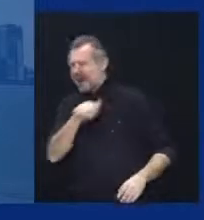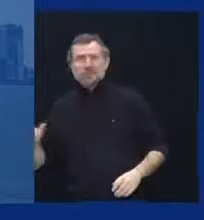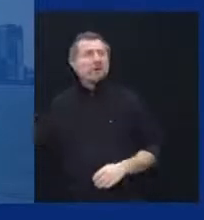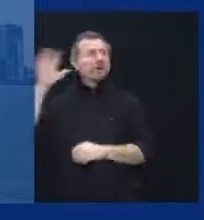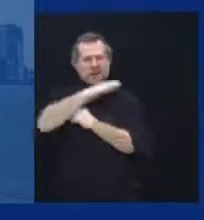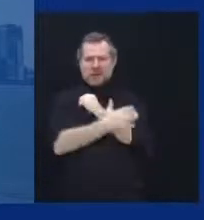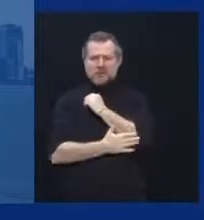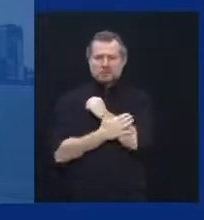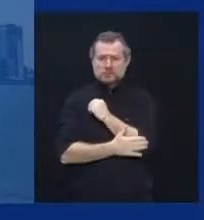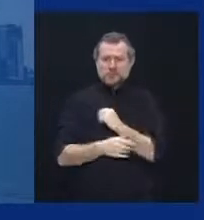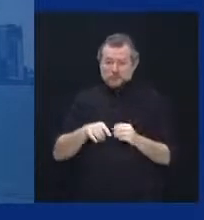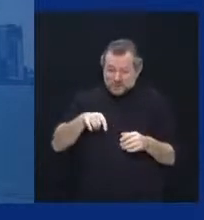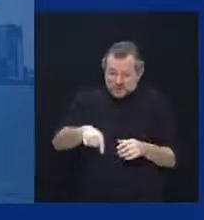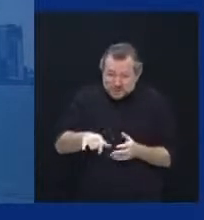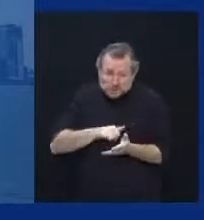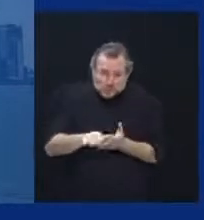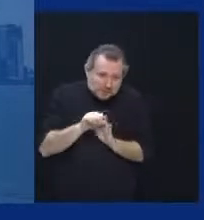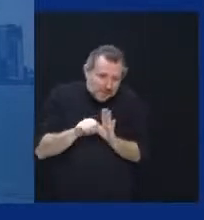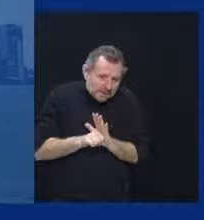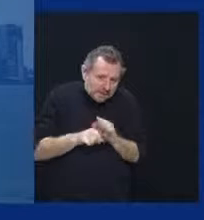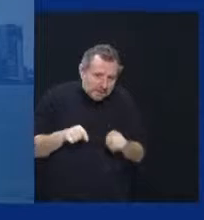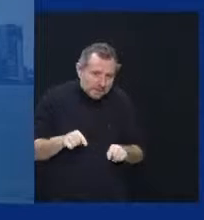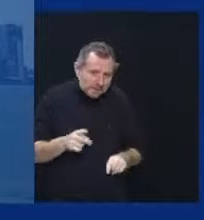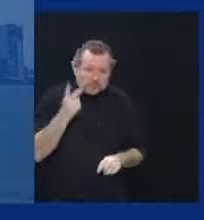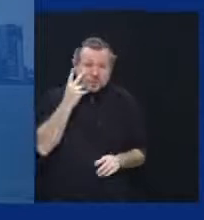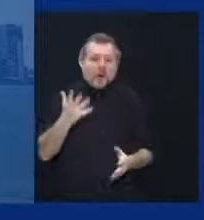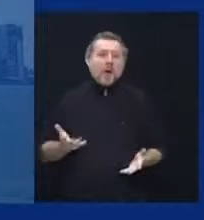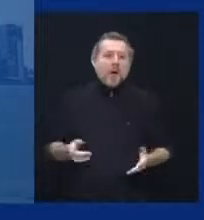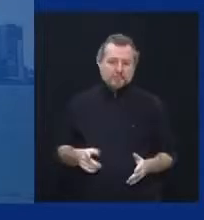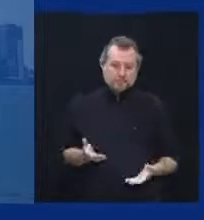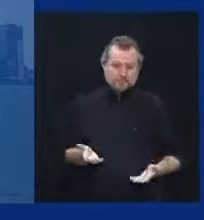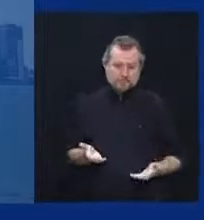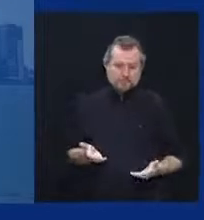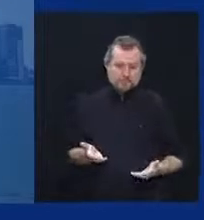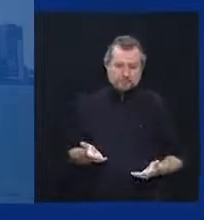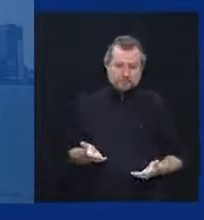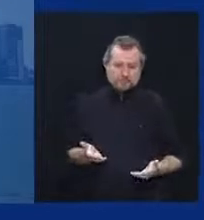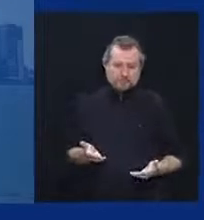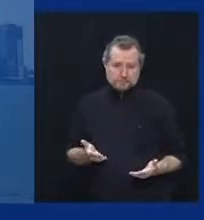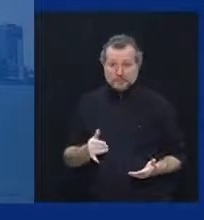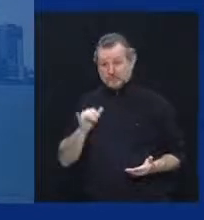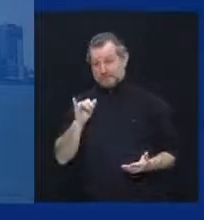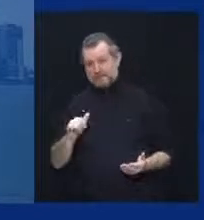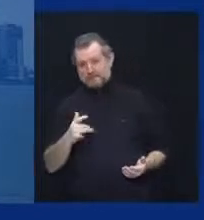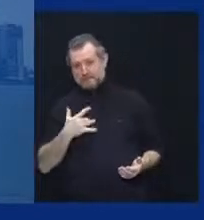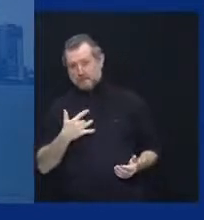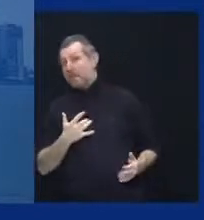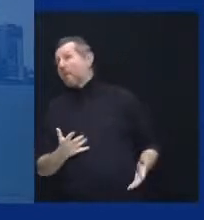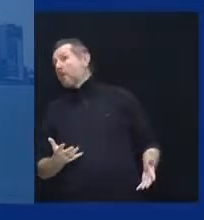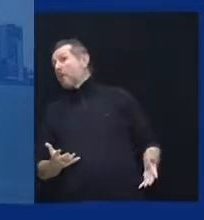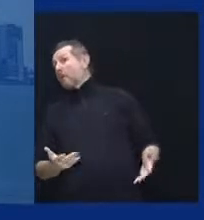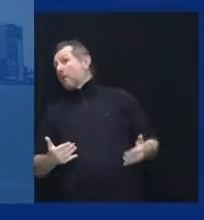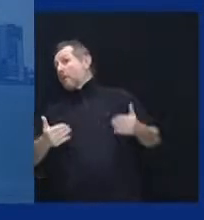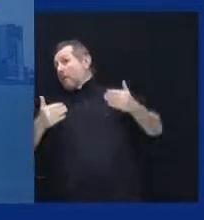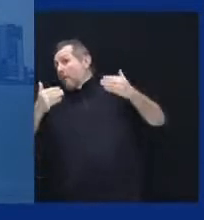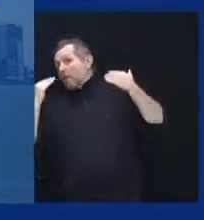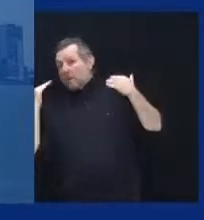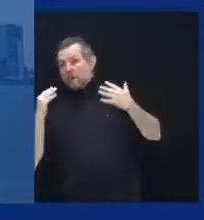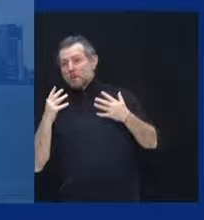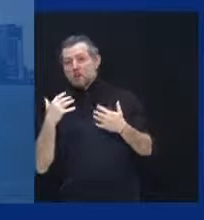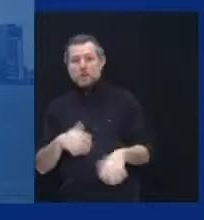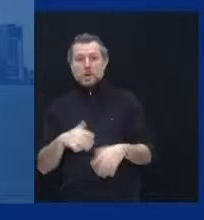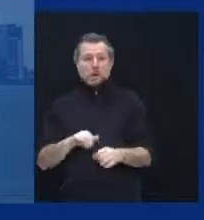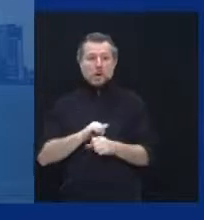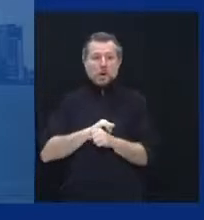state. And we were alone when we got ambushed. And COVID came and nobody